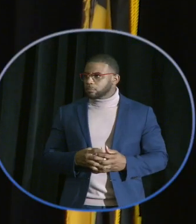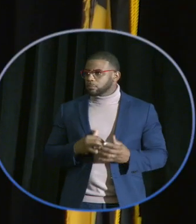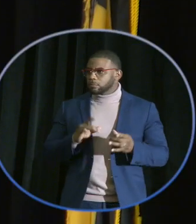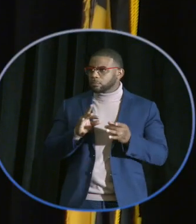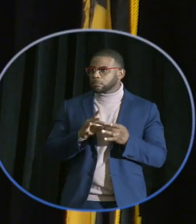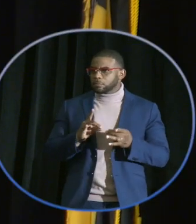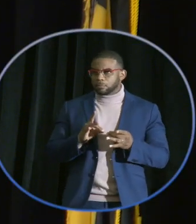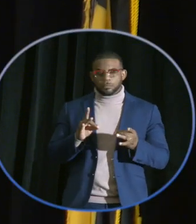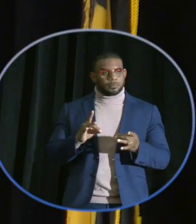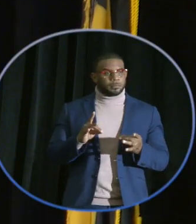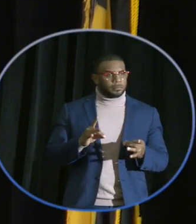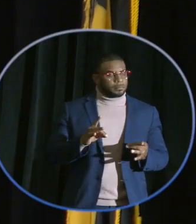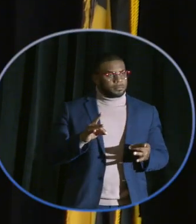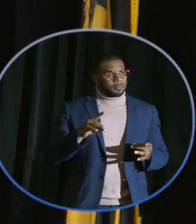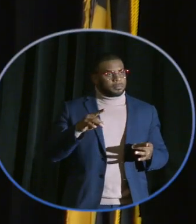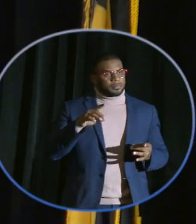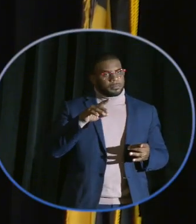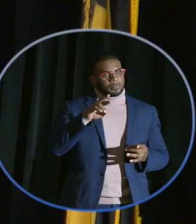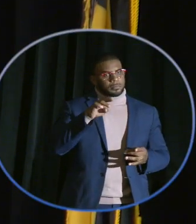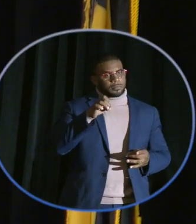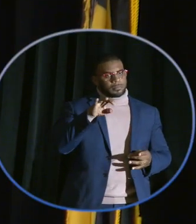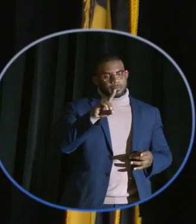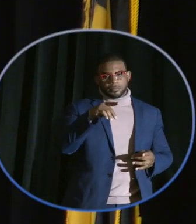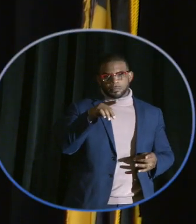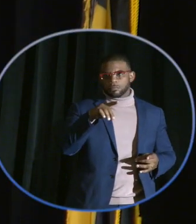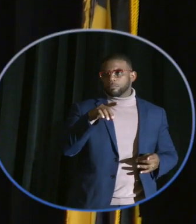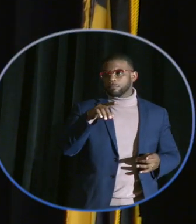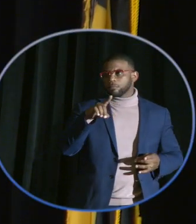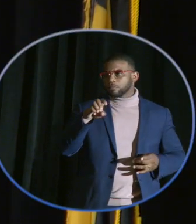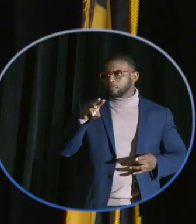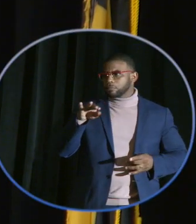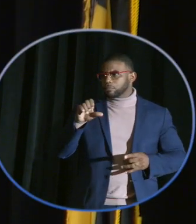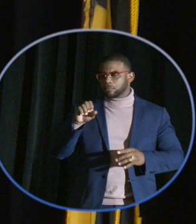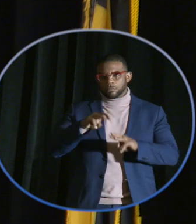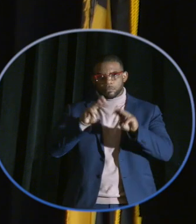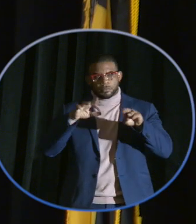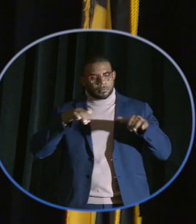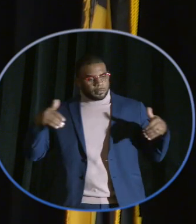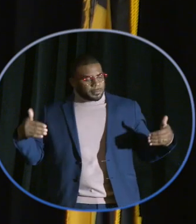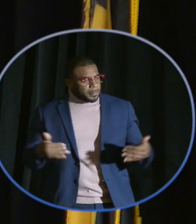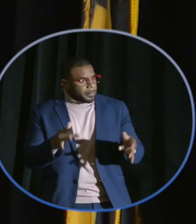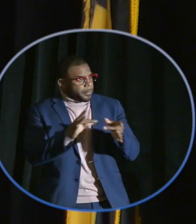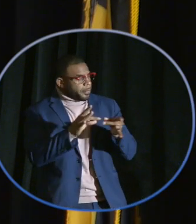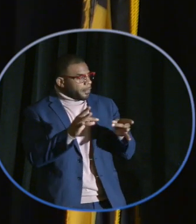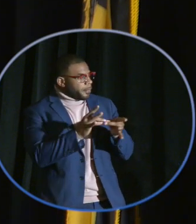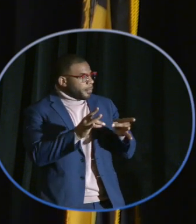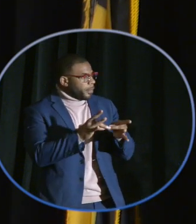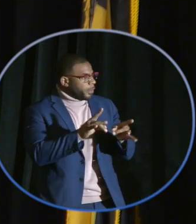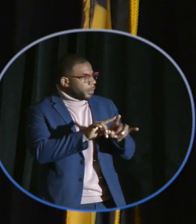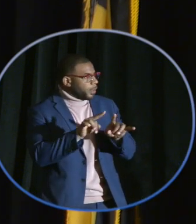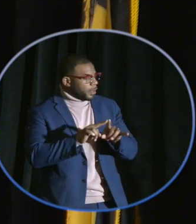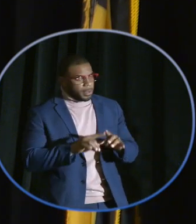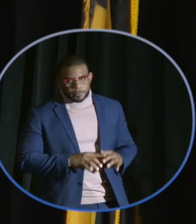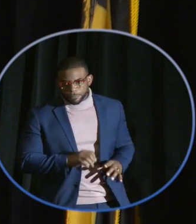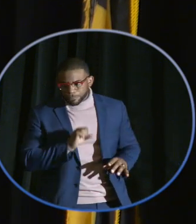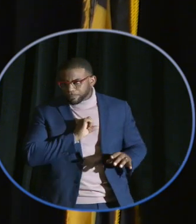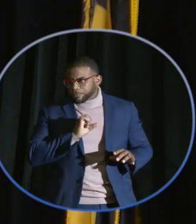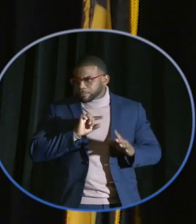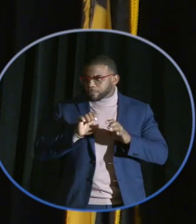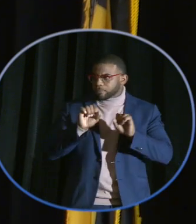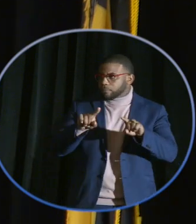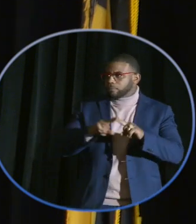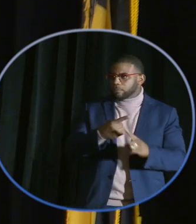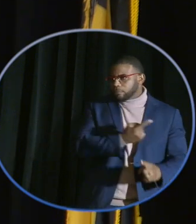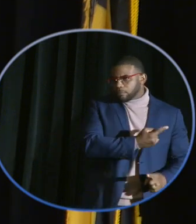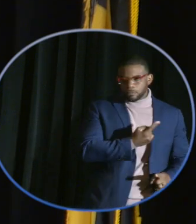I mentioned the Reginald F. Lewis Museum and Terry Freeman in my introductory remarks, and I'm going to ask Terry